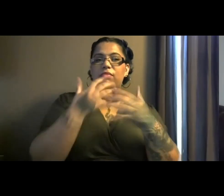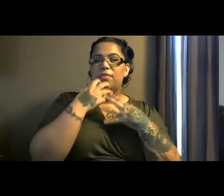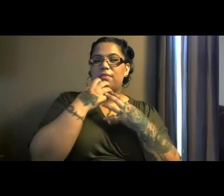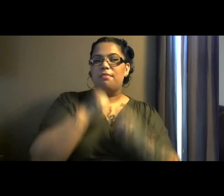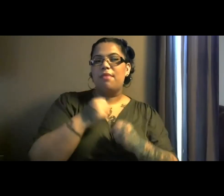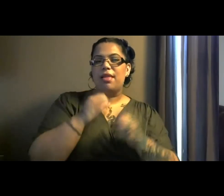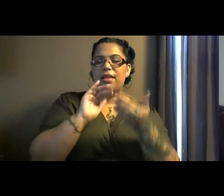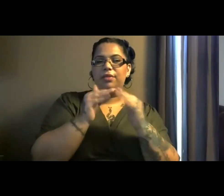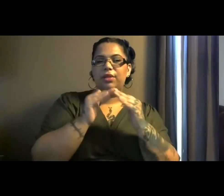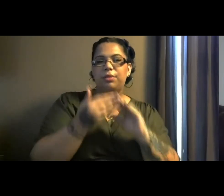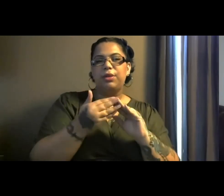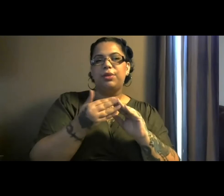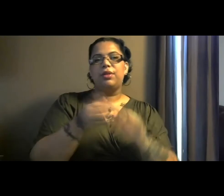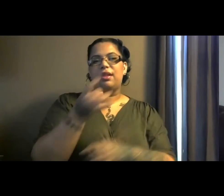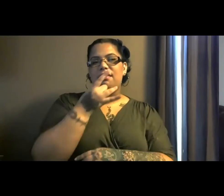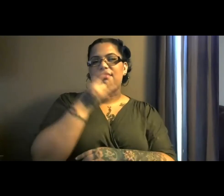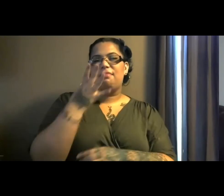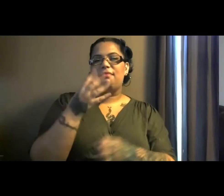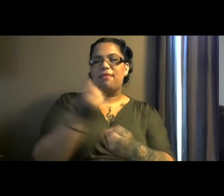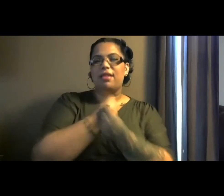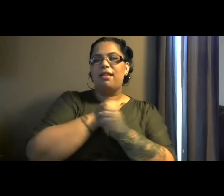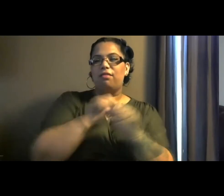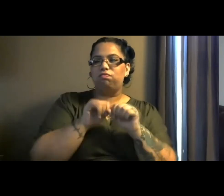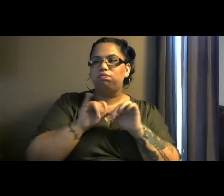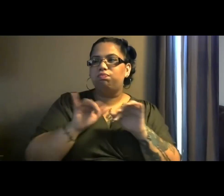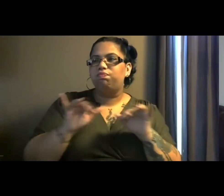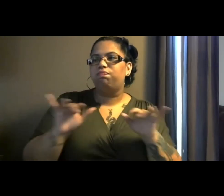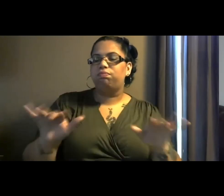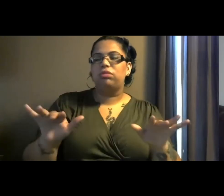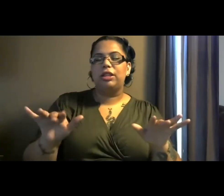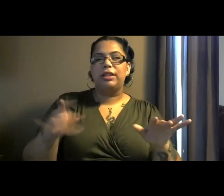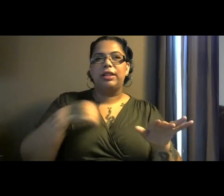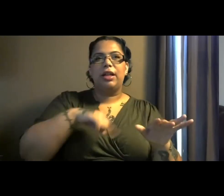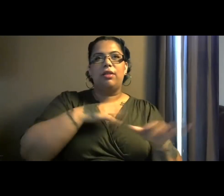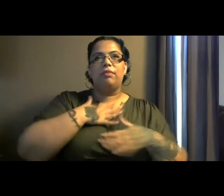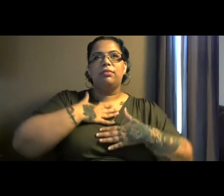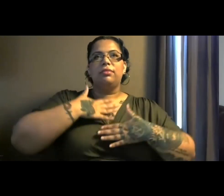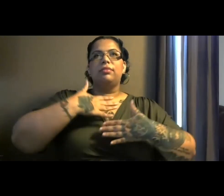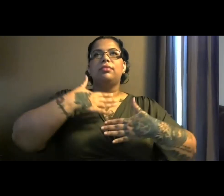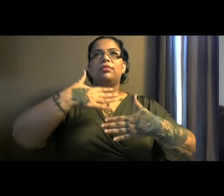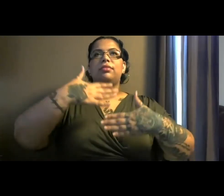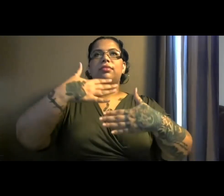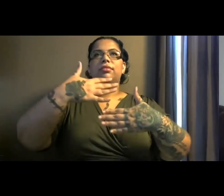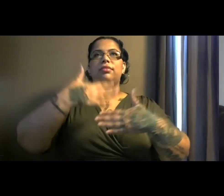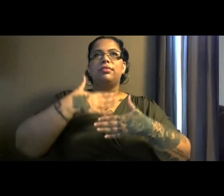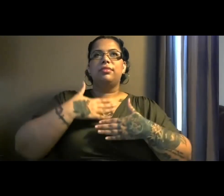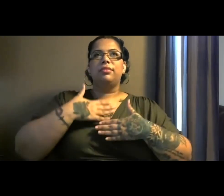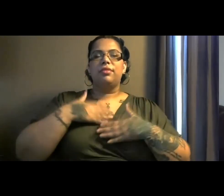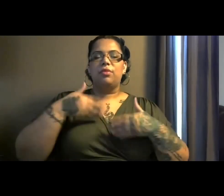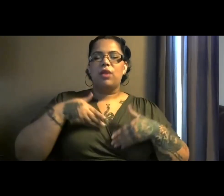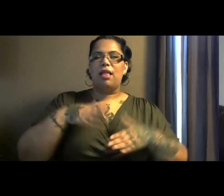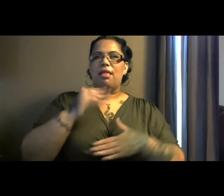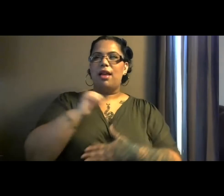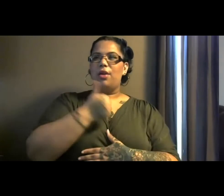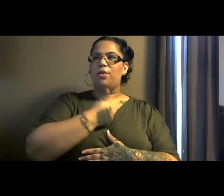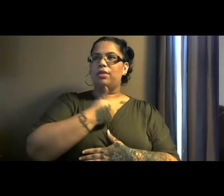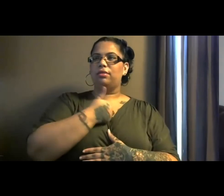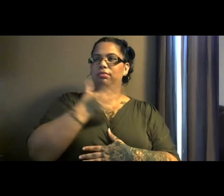Breathing deeply, we allow ourselves to experience the words from the Most